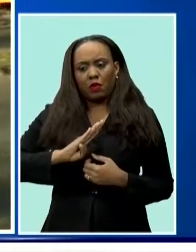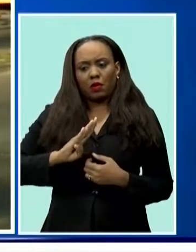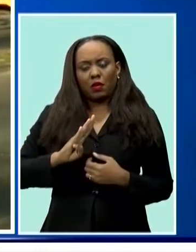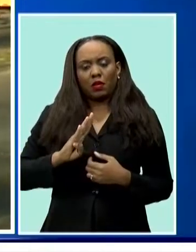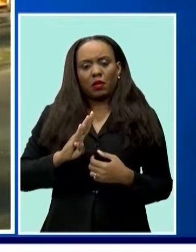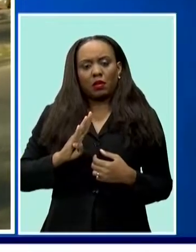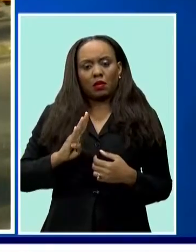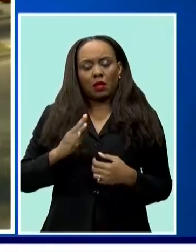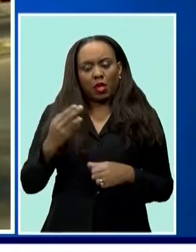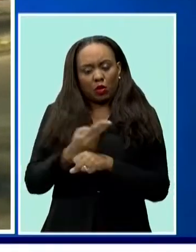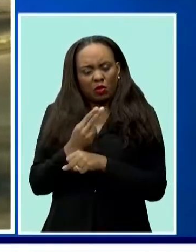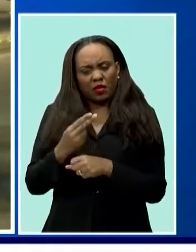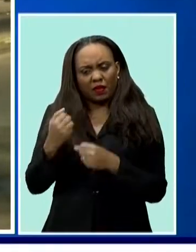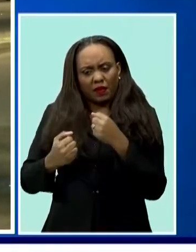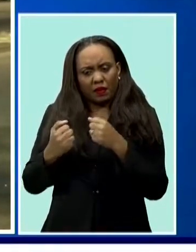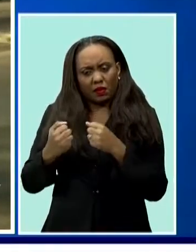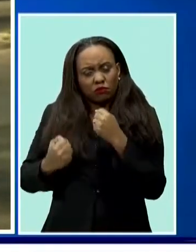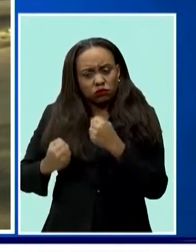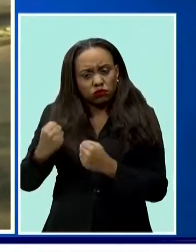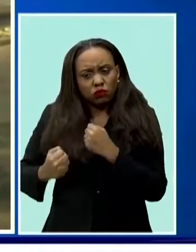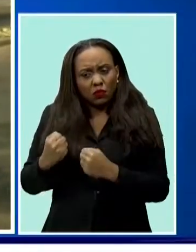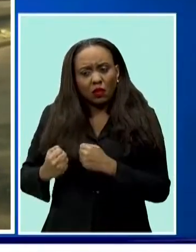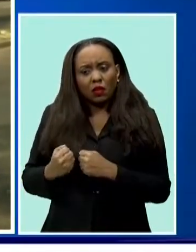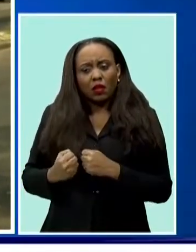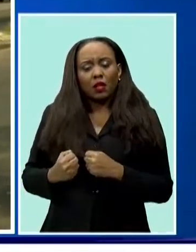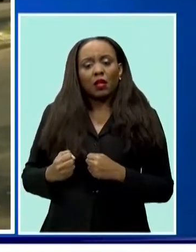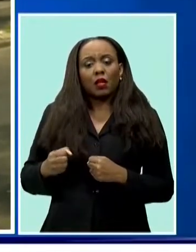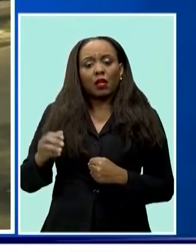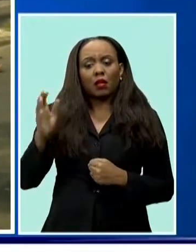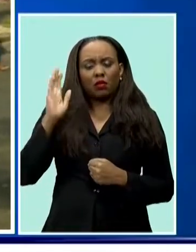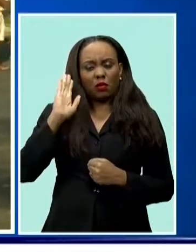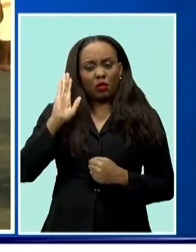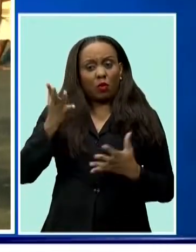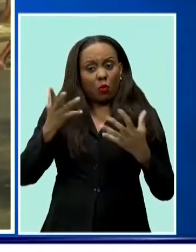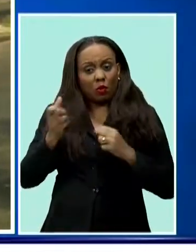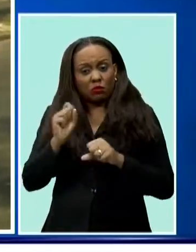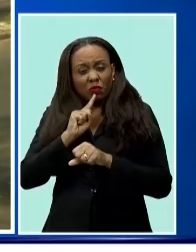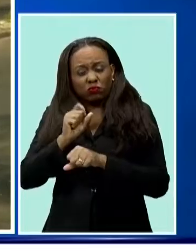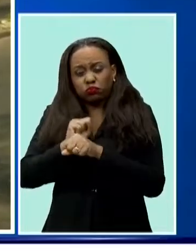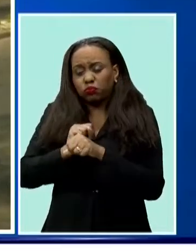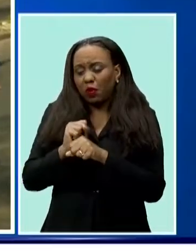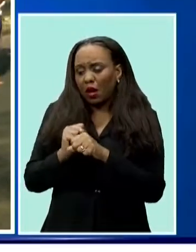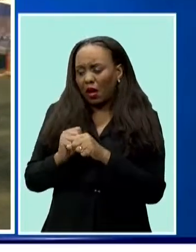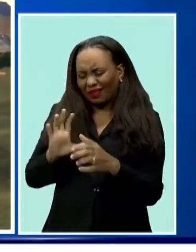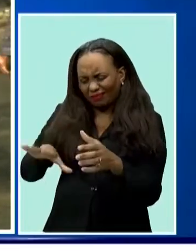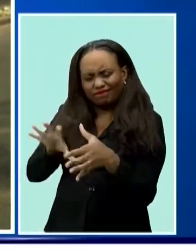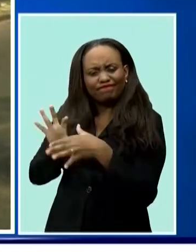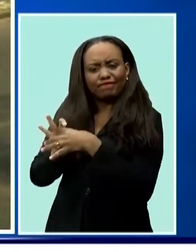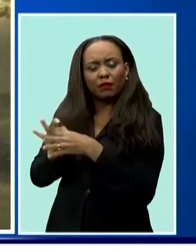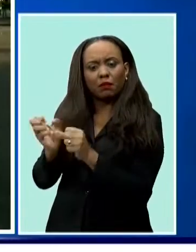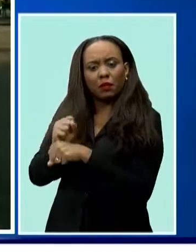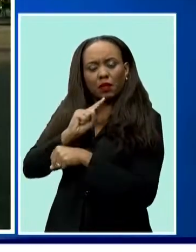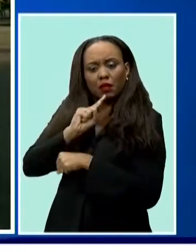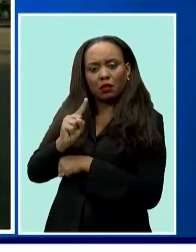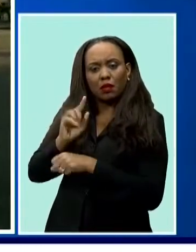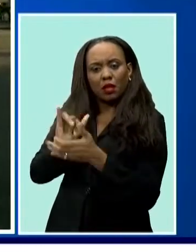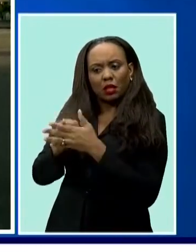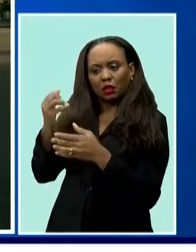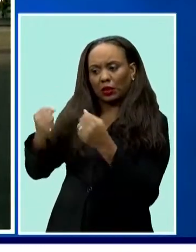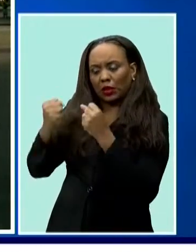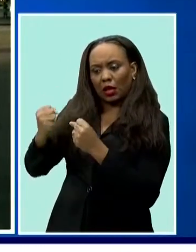brand as opposed to literally the owner of vehicles, that we will work to be able to ensure